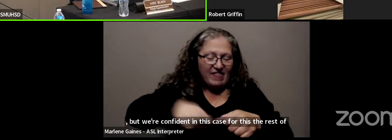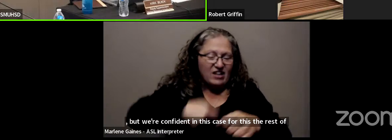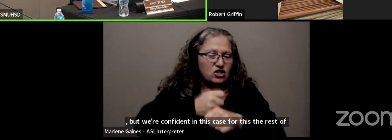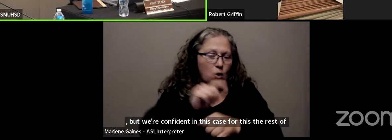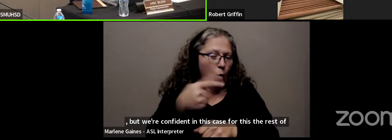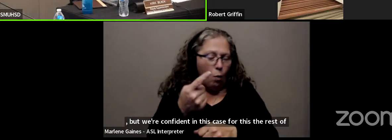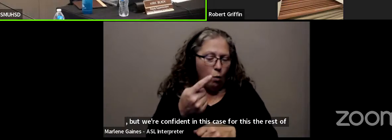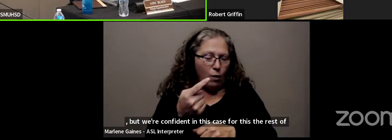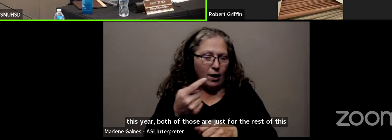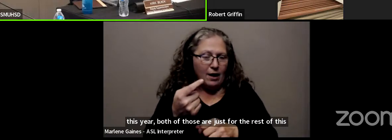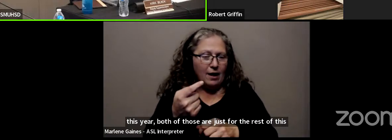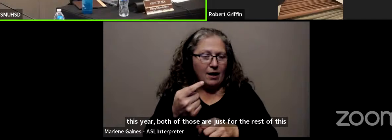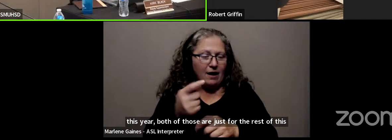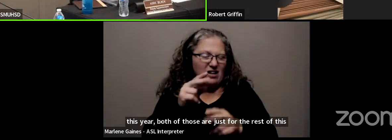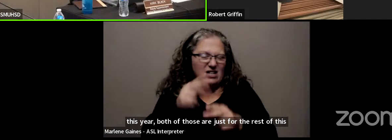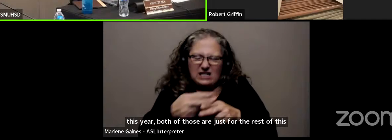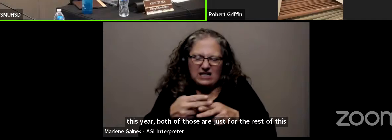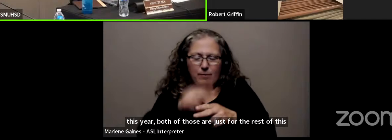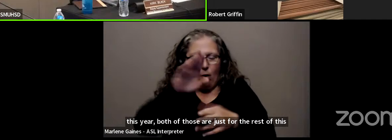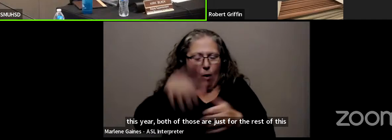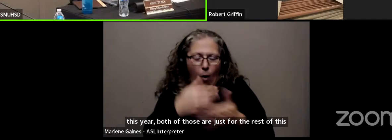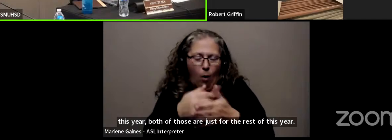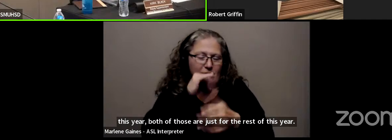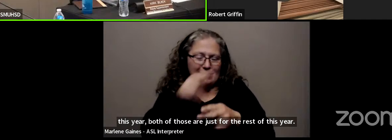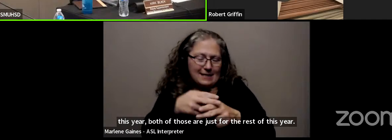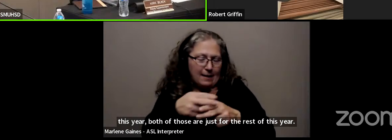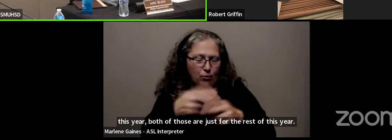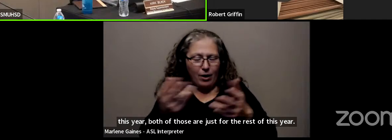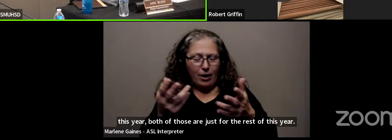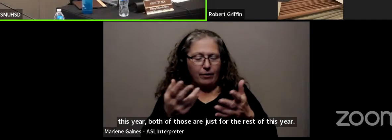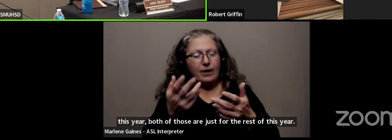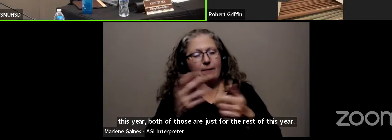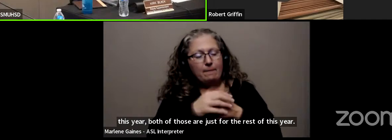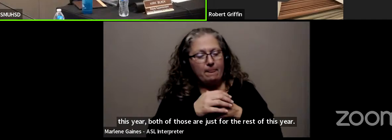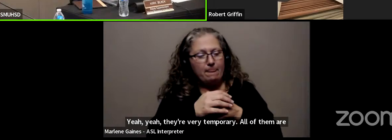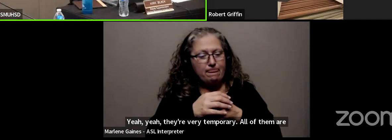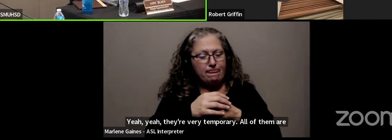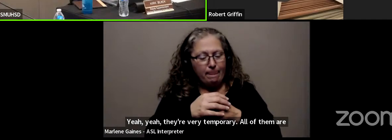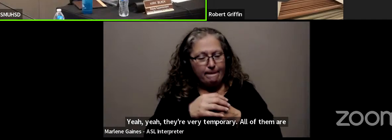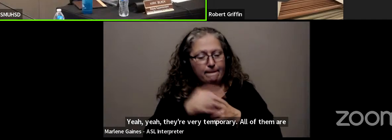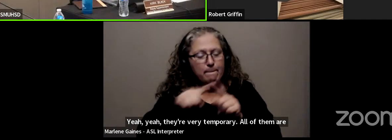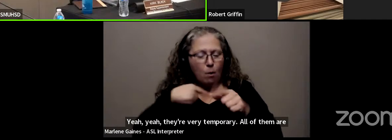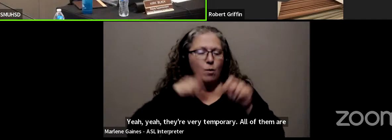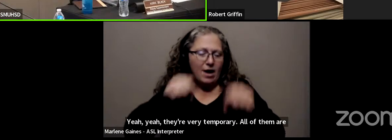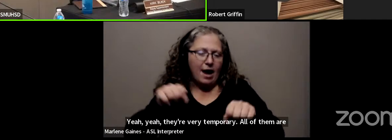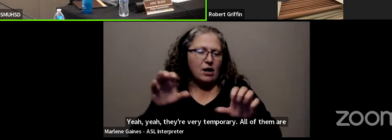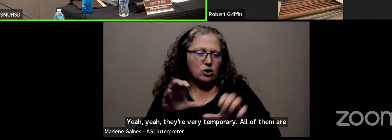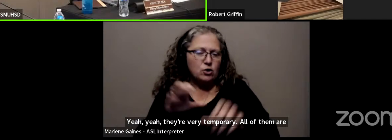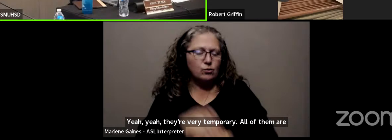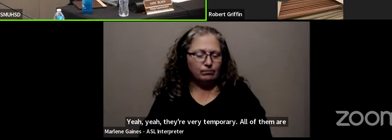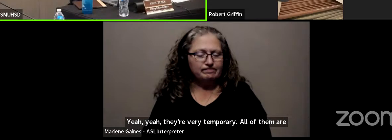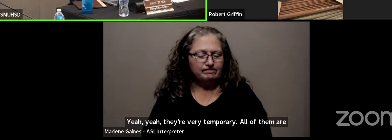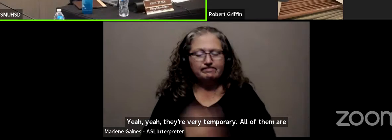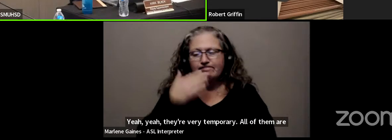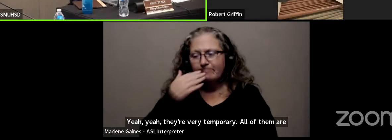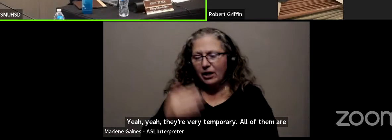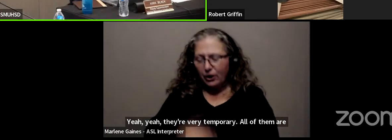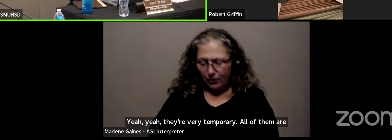right? Yeah, they're very temporary. All of them are temporary. That we can do it. Okay, thank